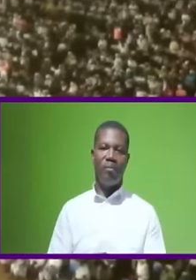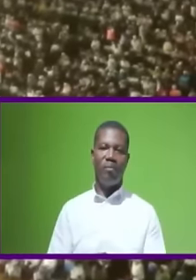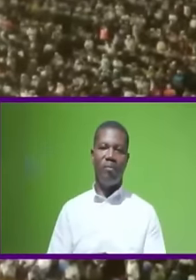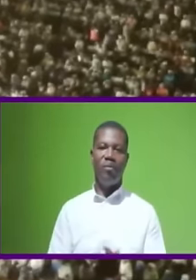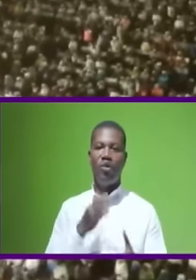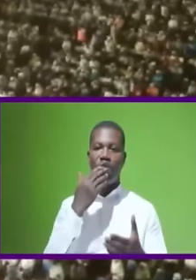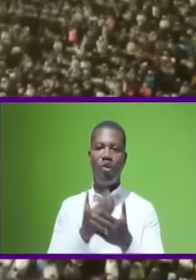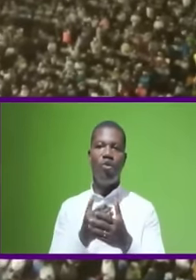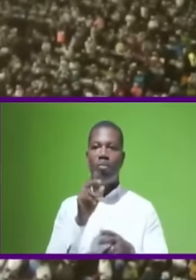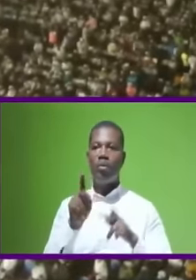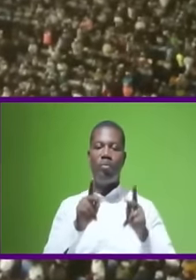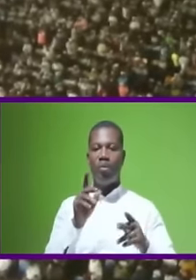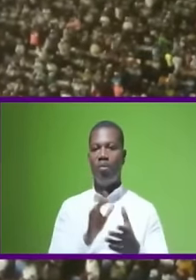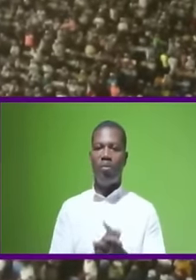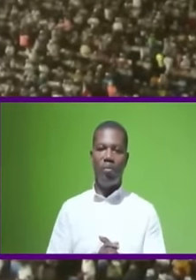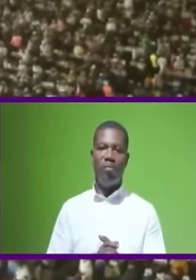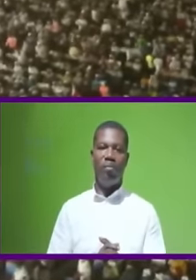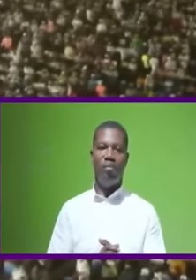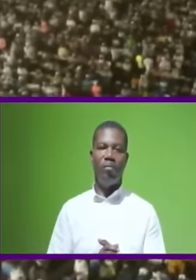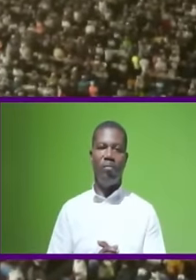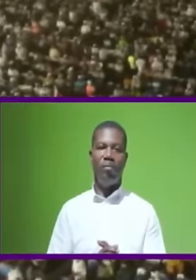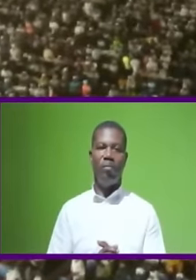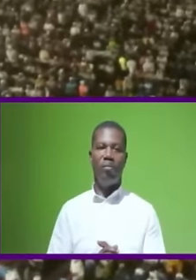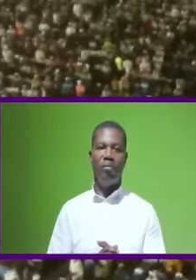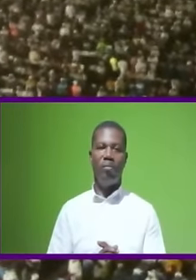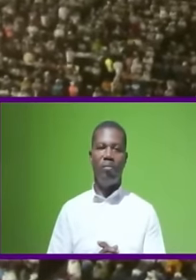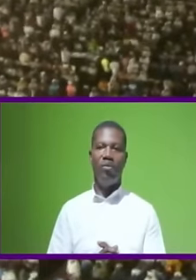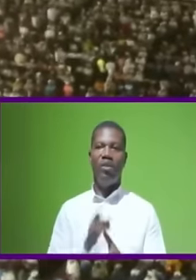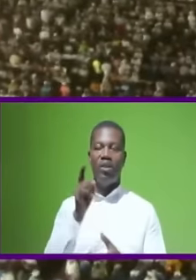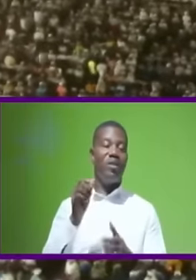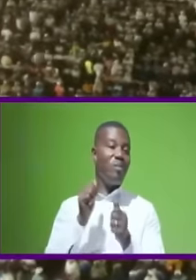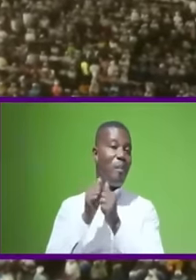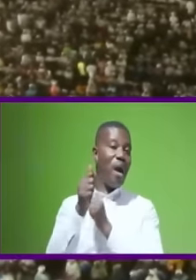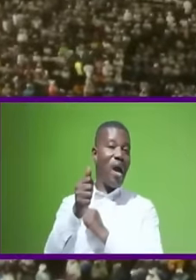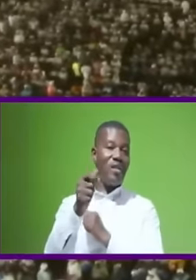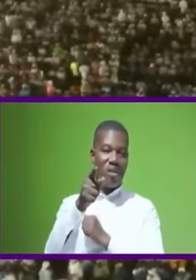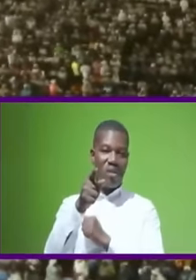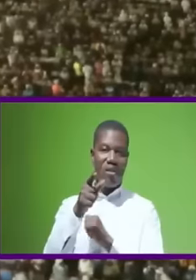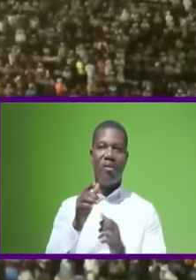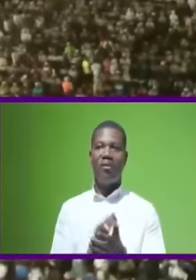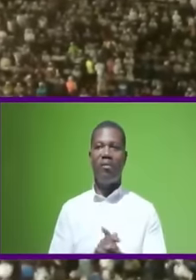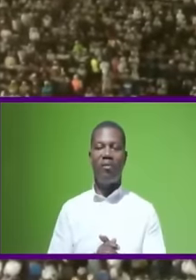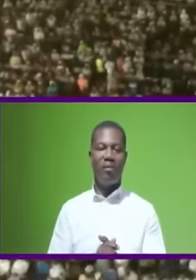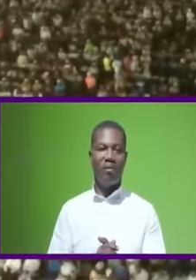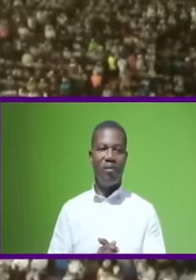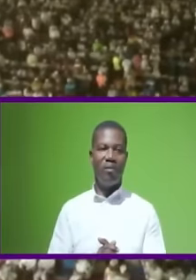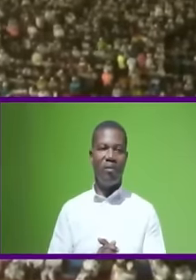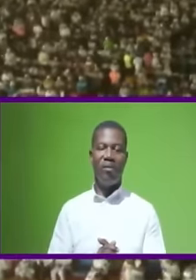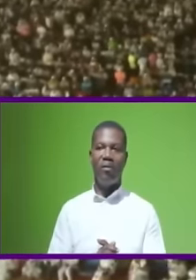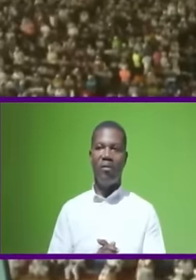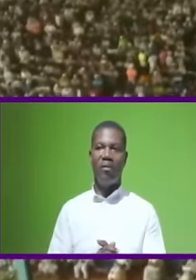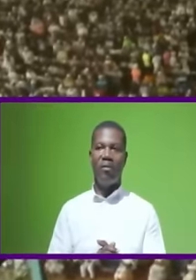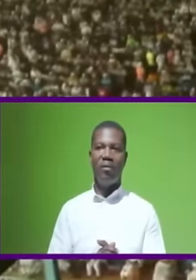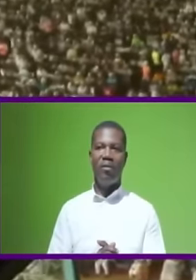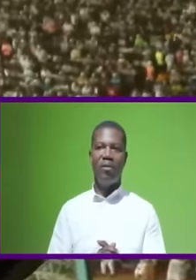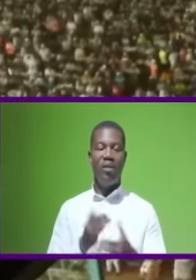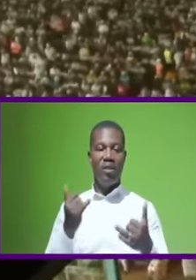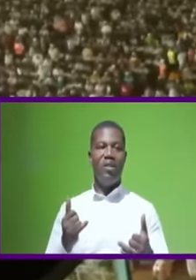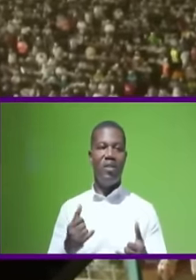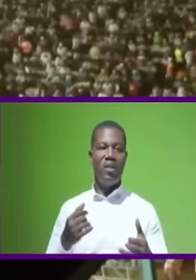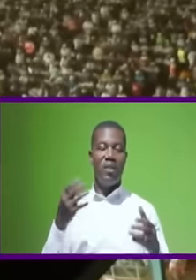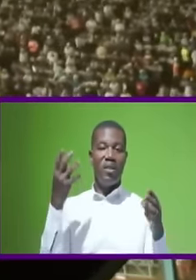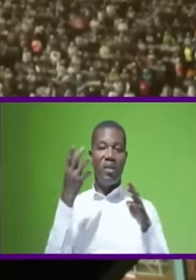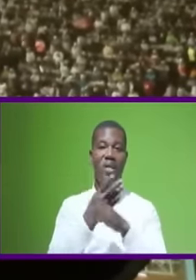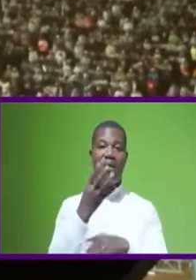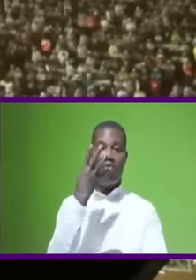Adam. Papa. We a tremble. This is past and gone. When the transform money we are